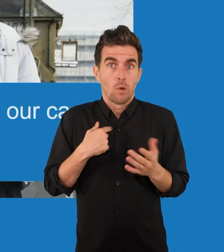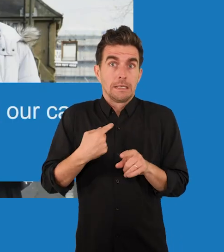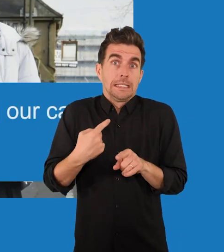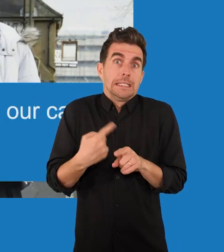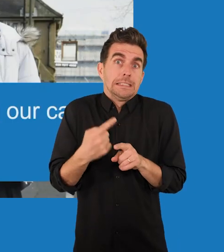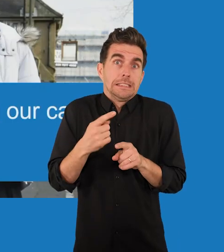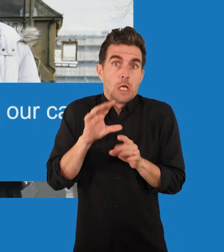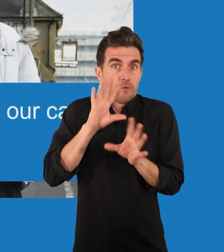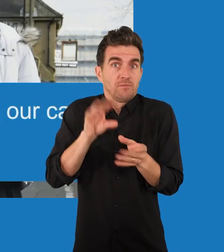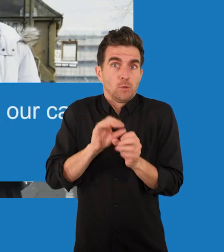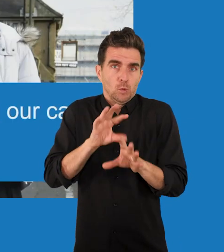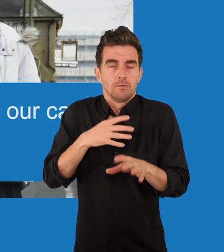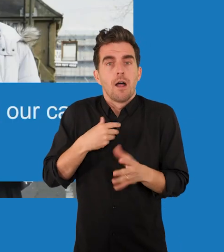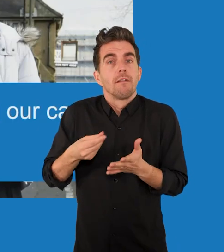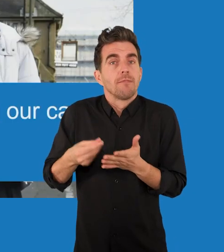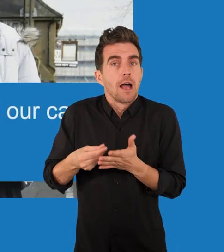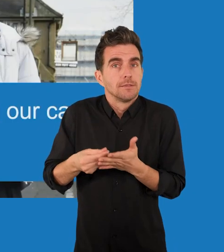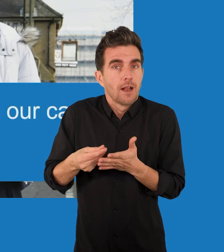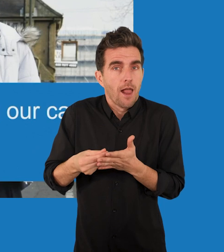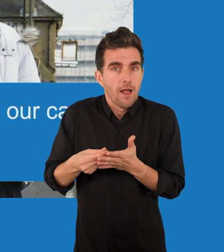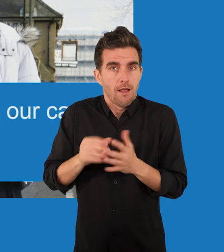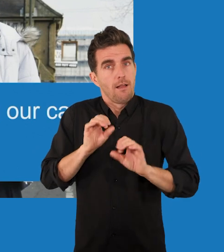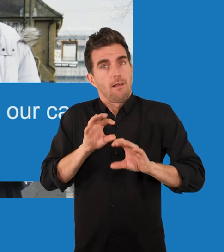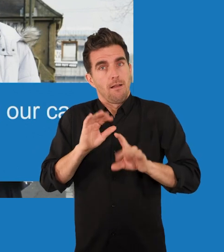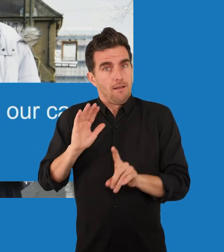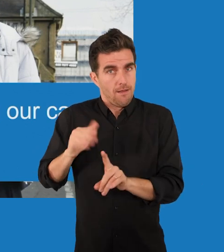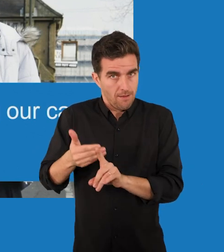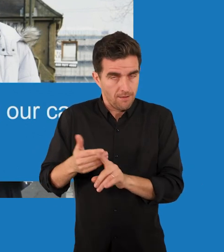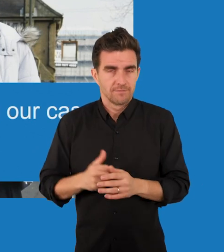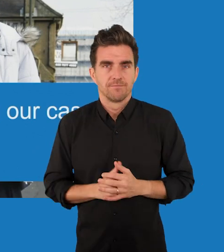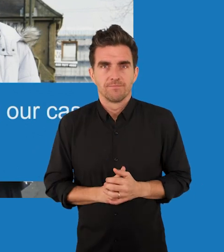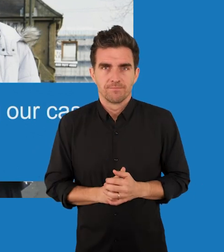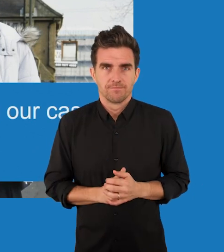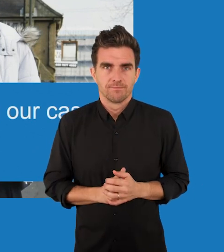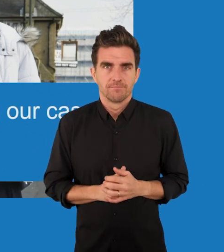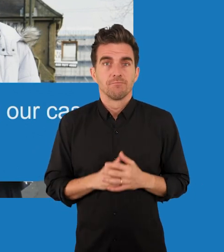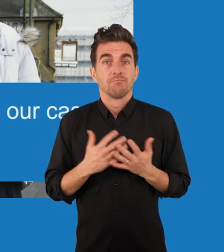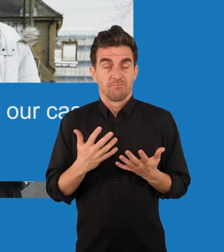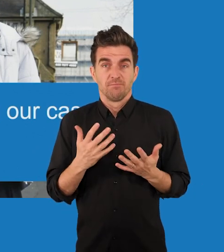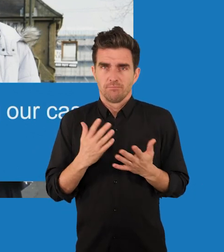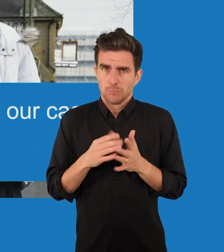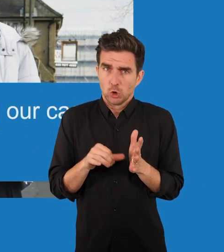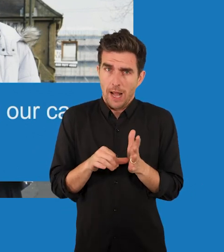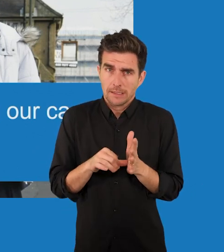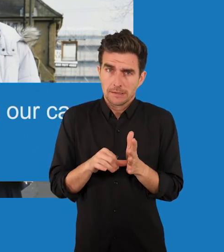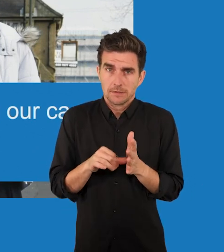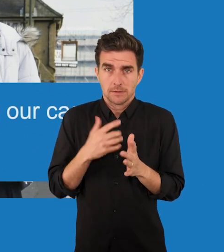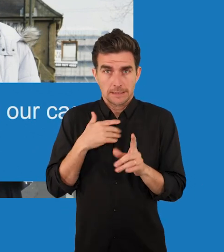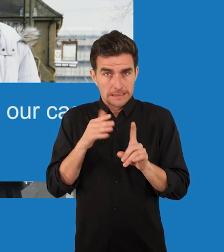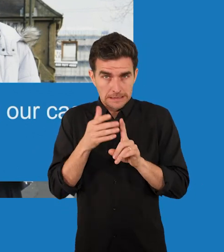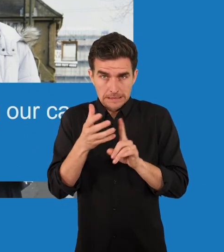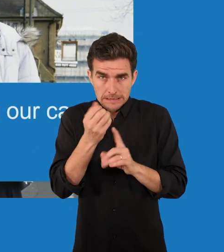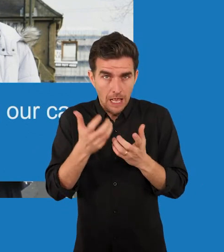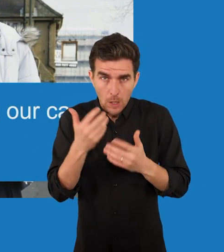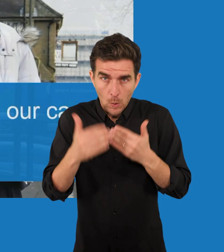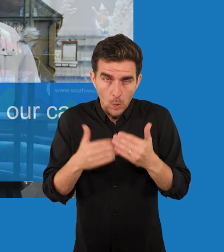Helen, thank you very, very much for that rapid overview of our finances. And as you can see, it